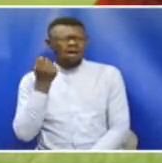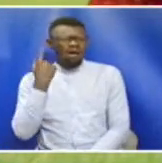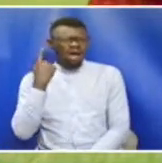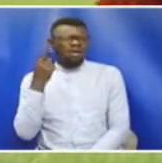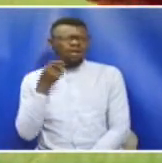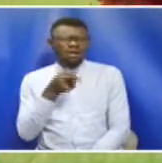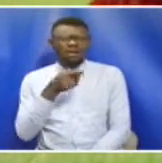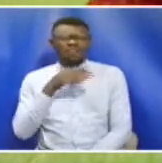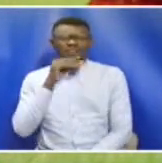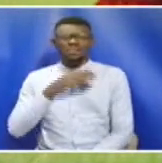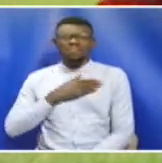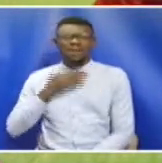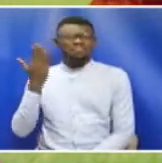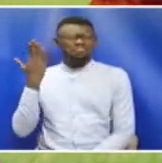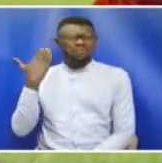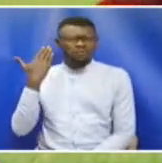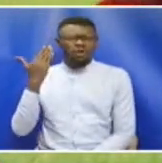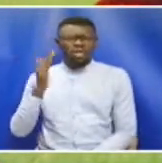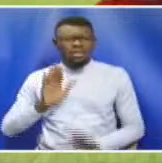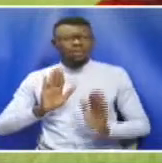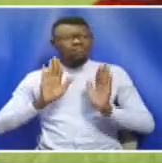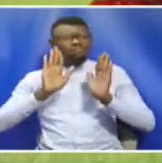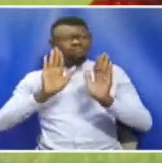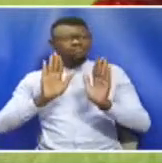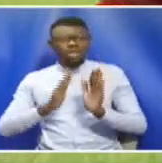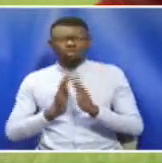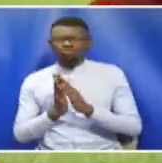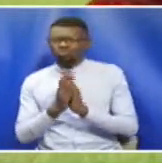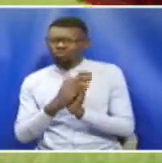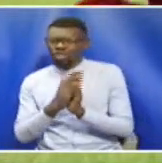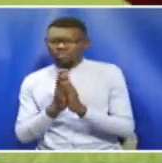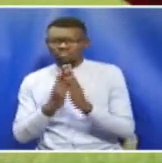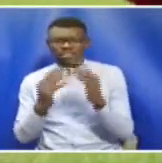has been said by him, but not a lot has been documented.